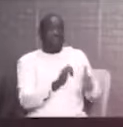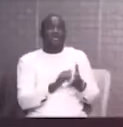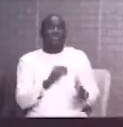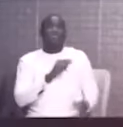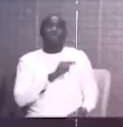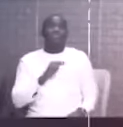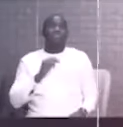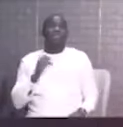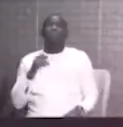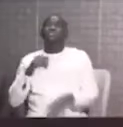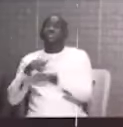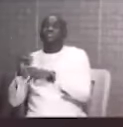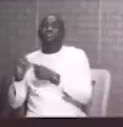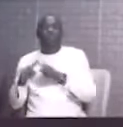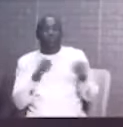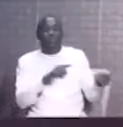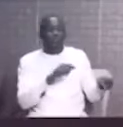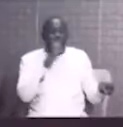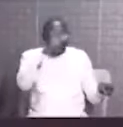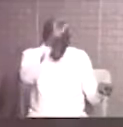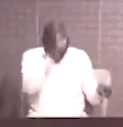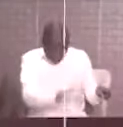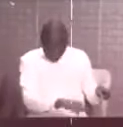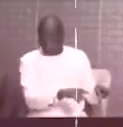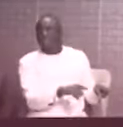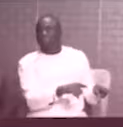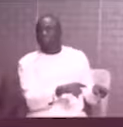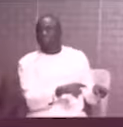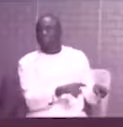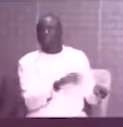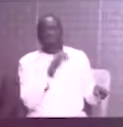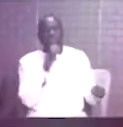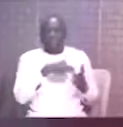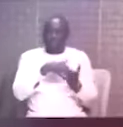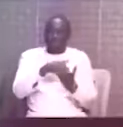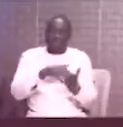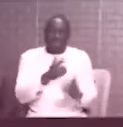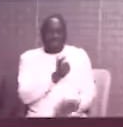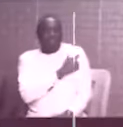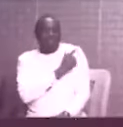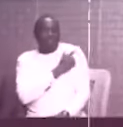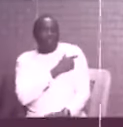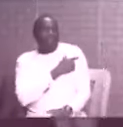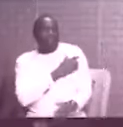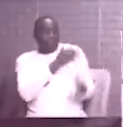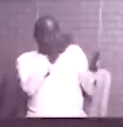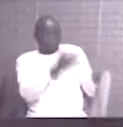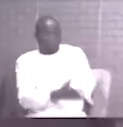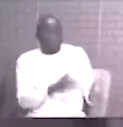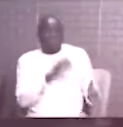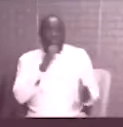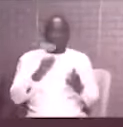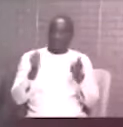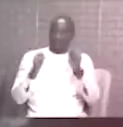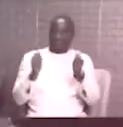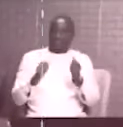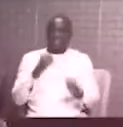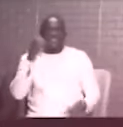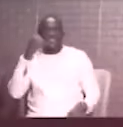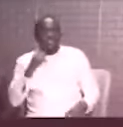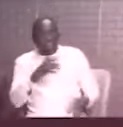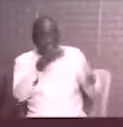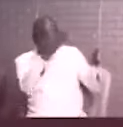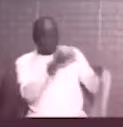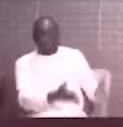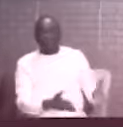to come to. Not this version. No. Not the weak and the lazy version. Not the competitive and the jealous version.